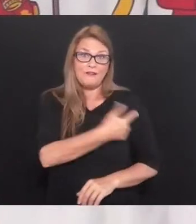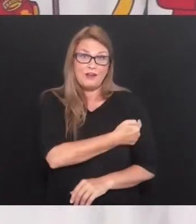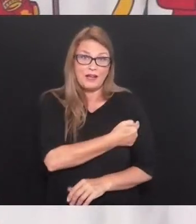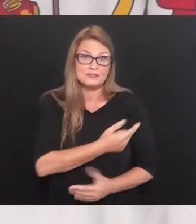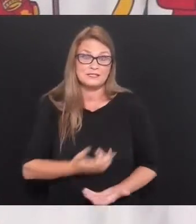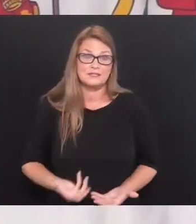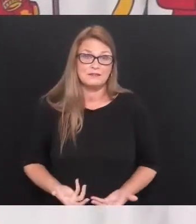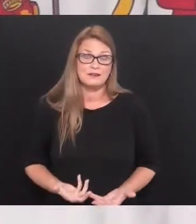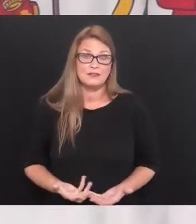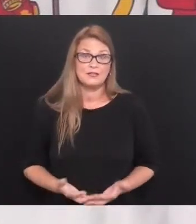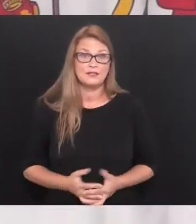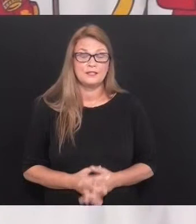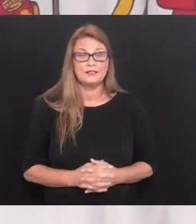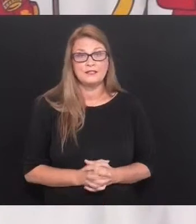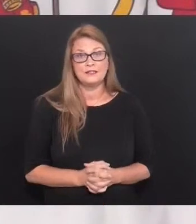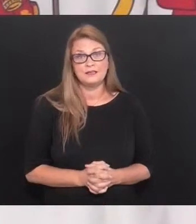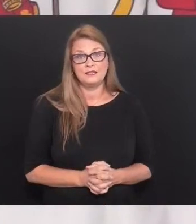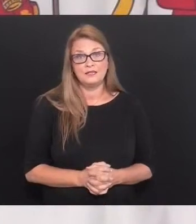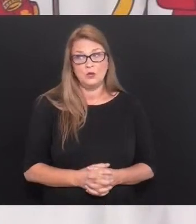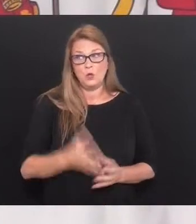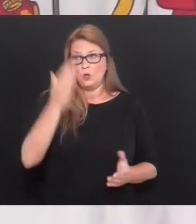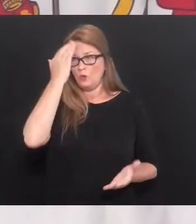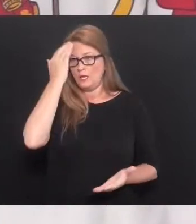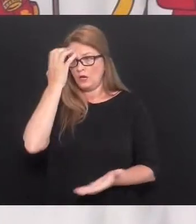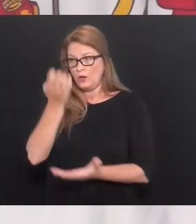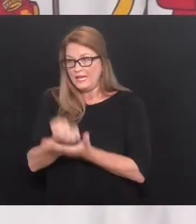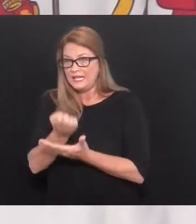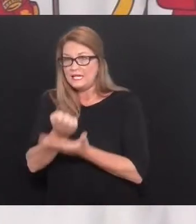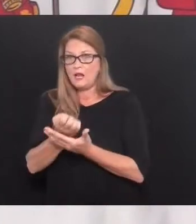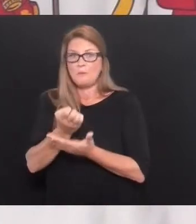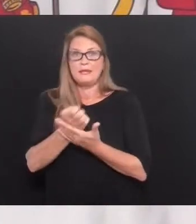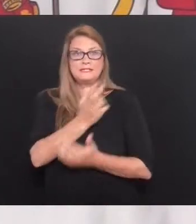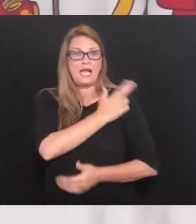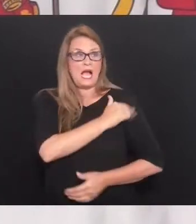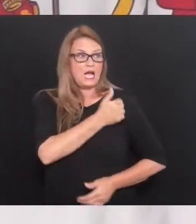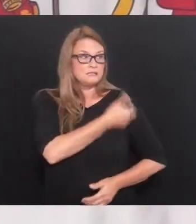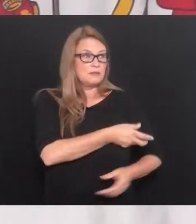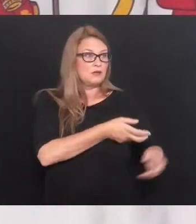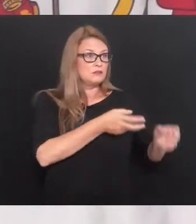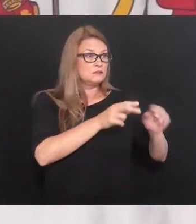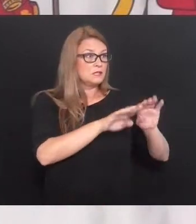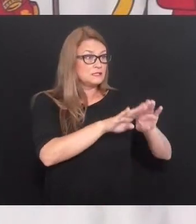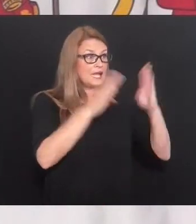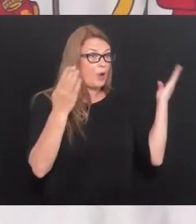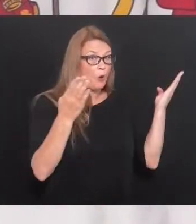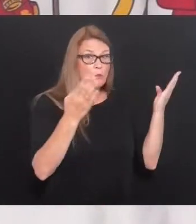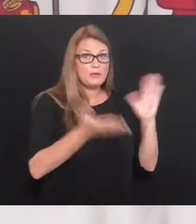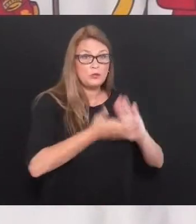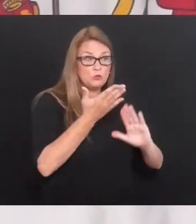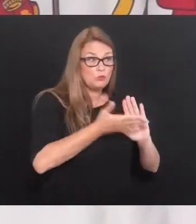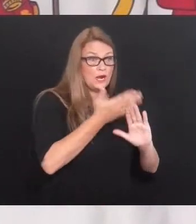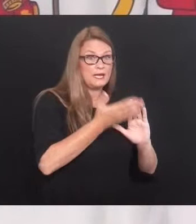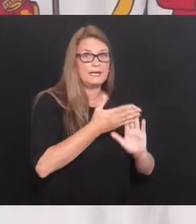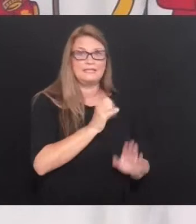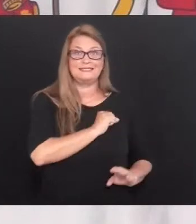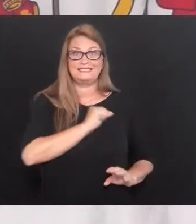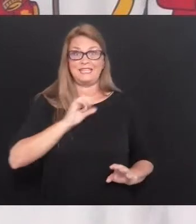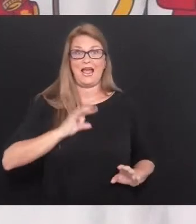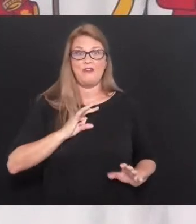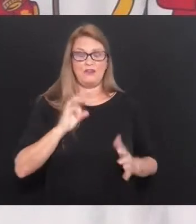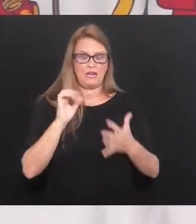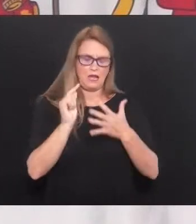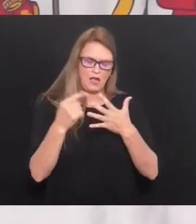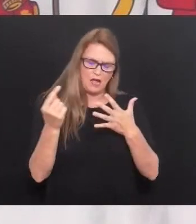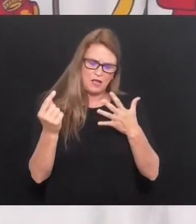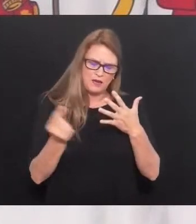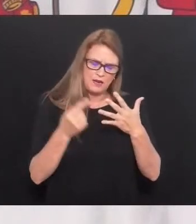real issue with the fact that economics of hospitals being able to stay open, staffing. We went through